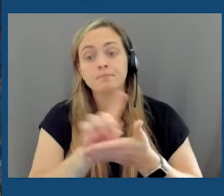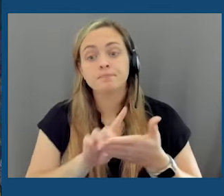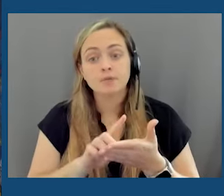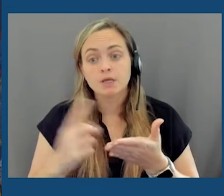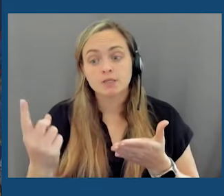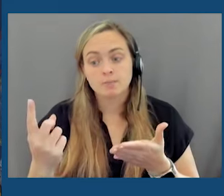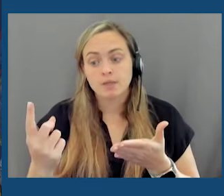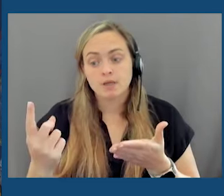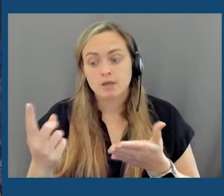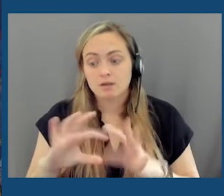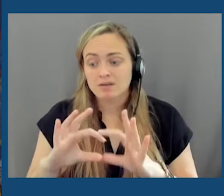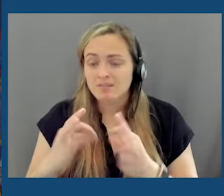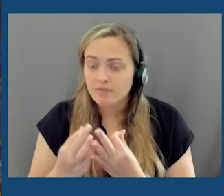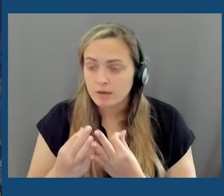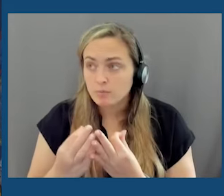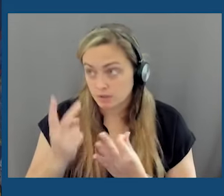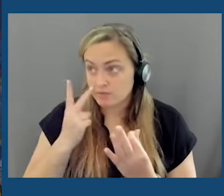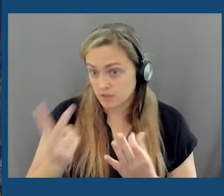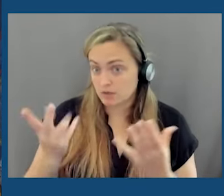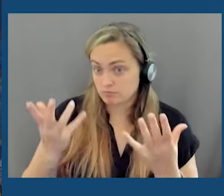even the families have seen,